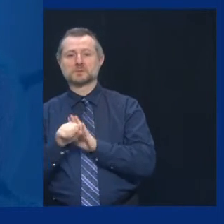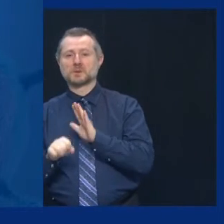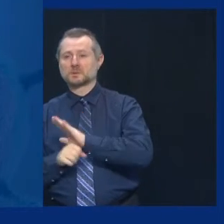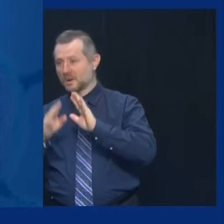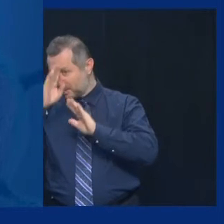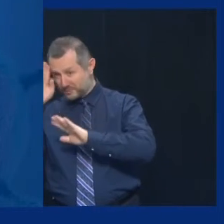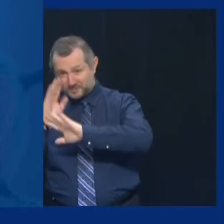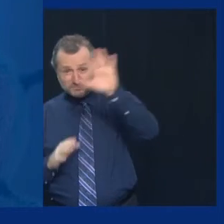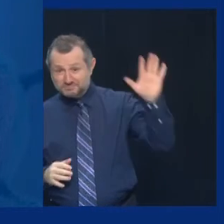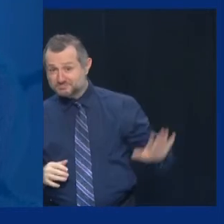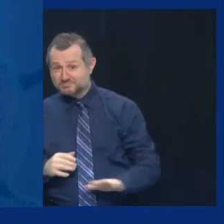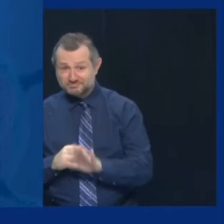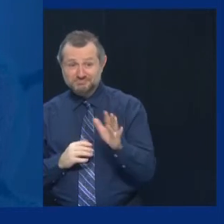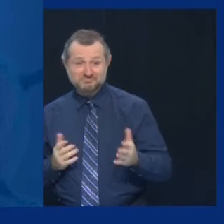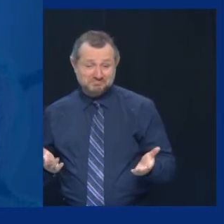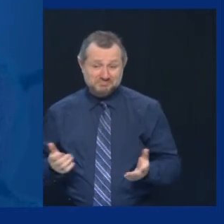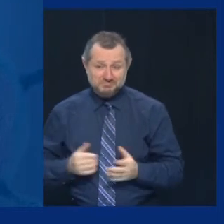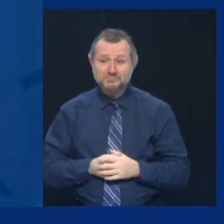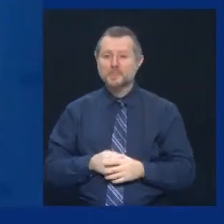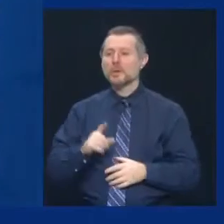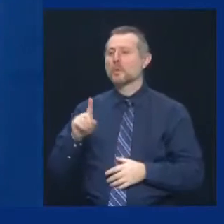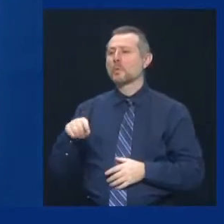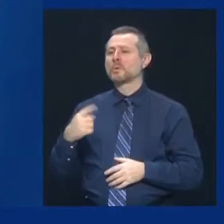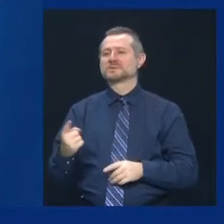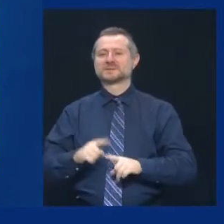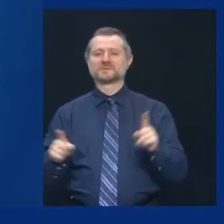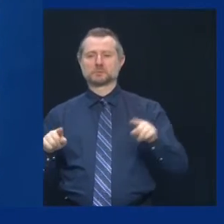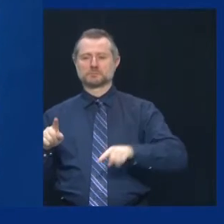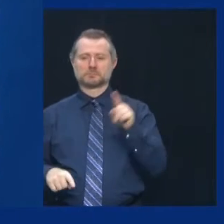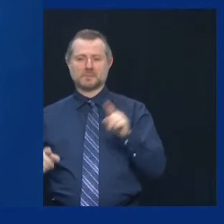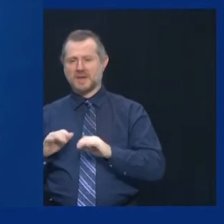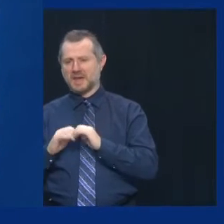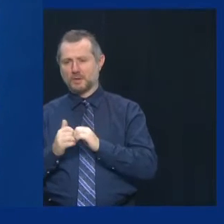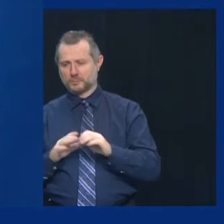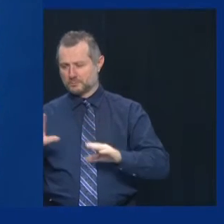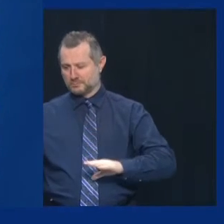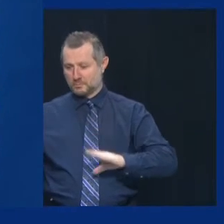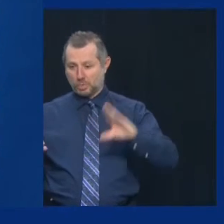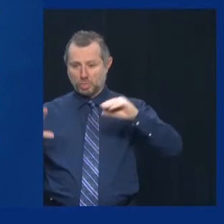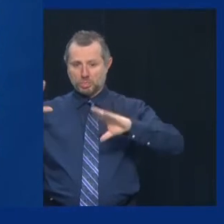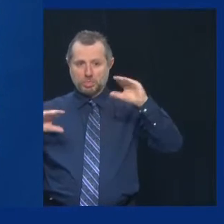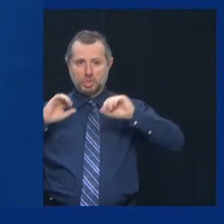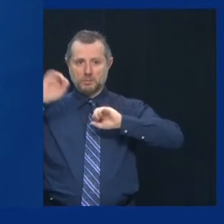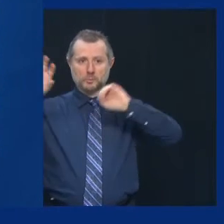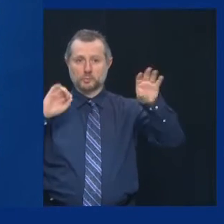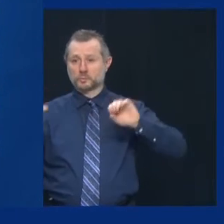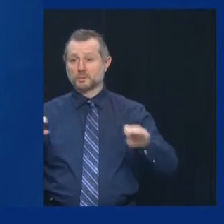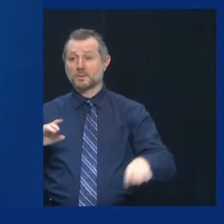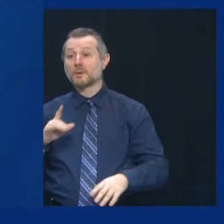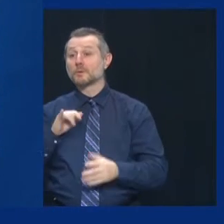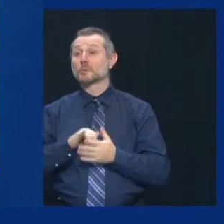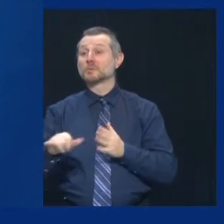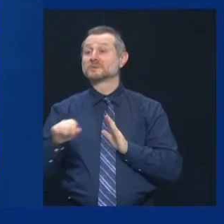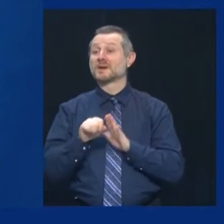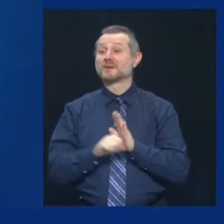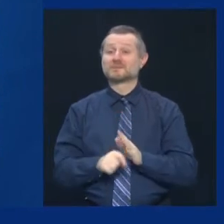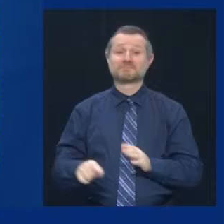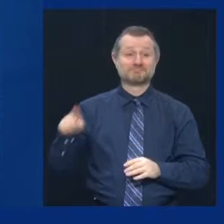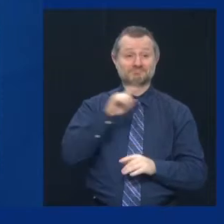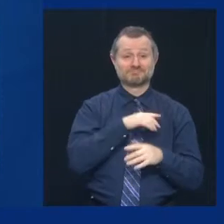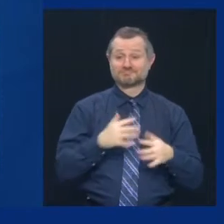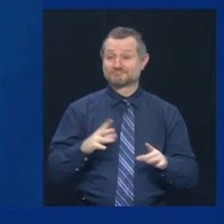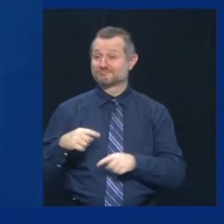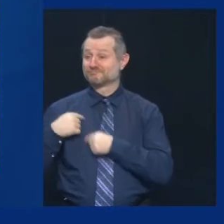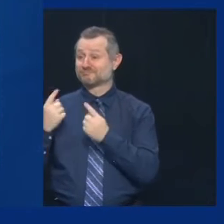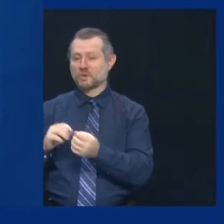so on. But that's the only differential in the allocations. New York State, so far, is the